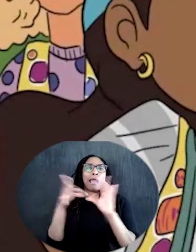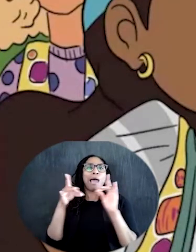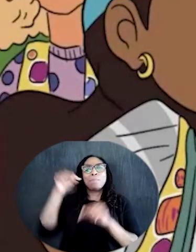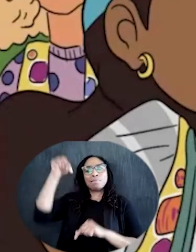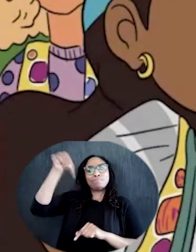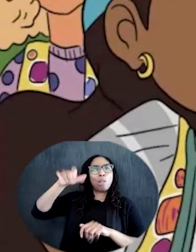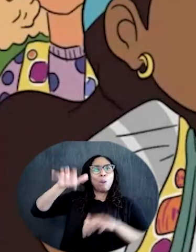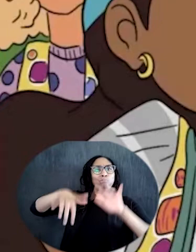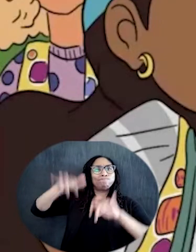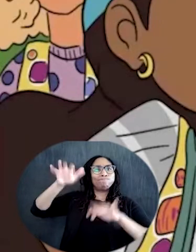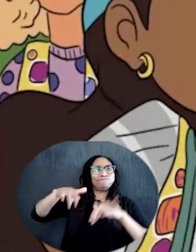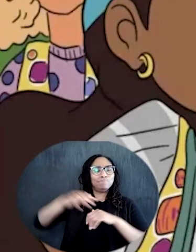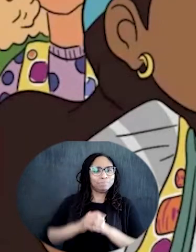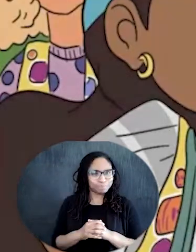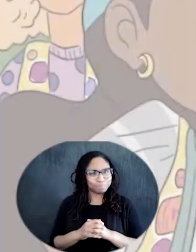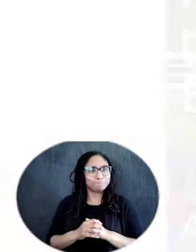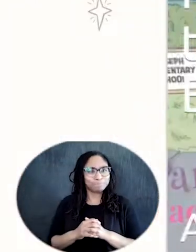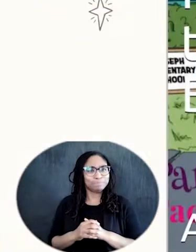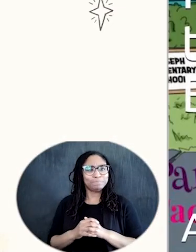comments below.